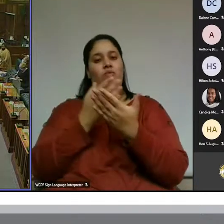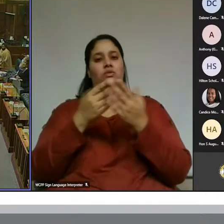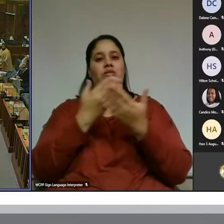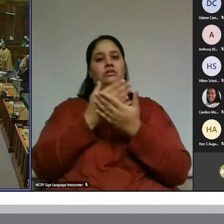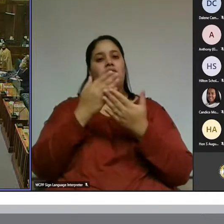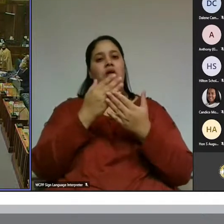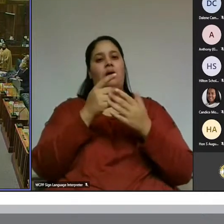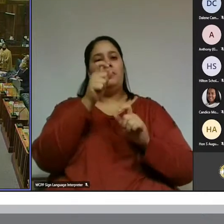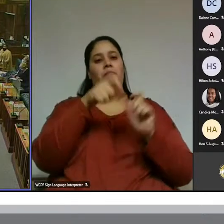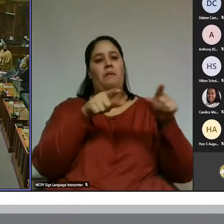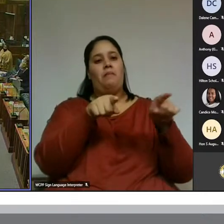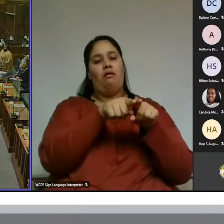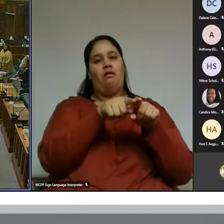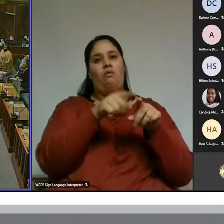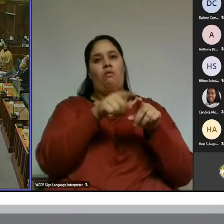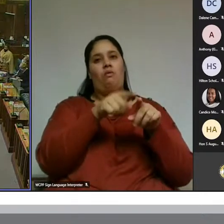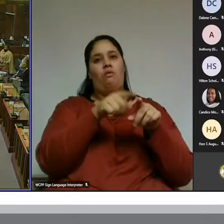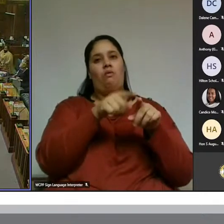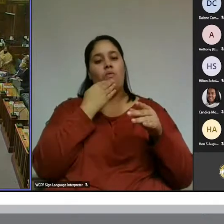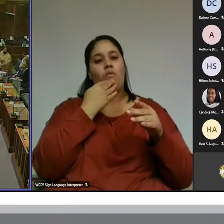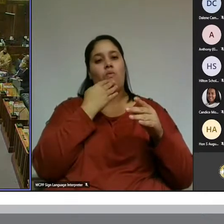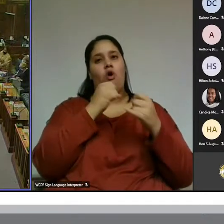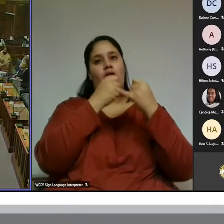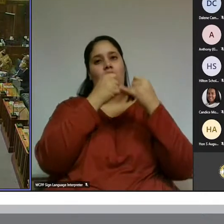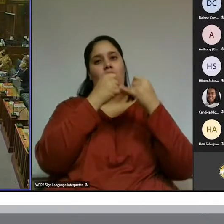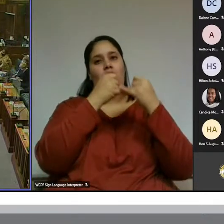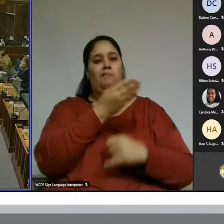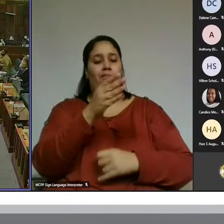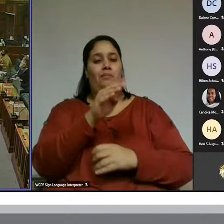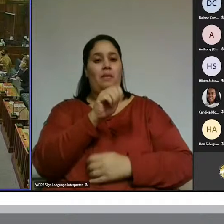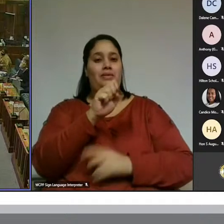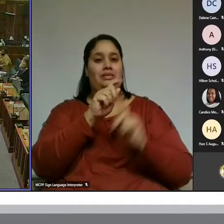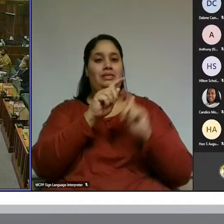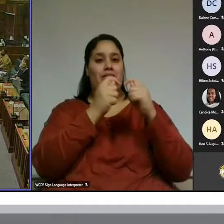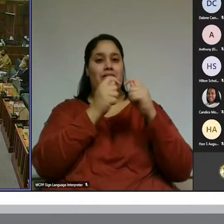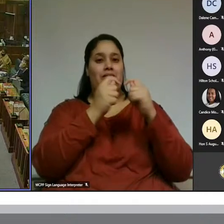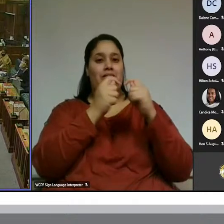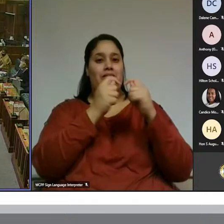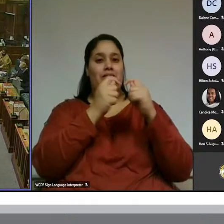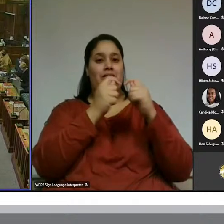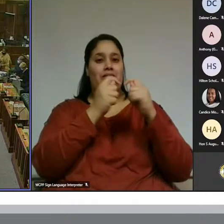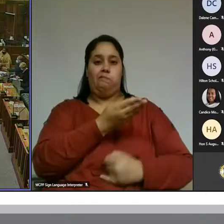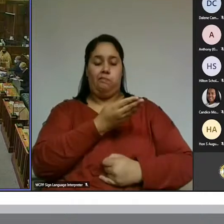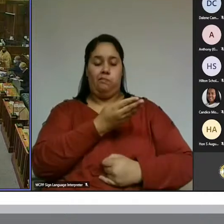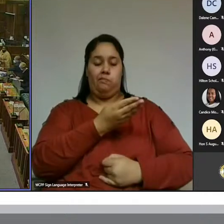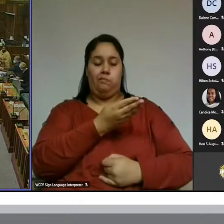other participants are connected by MS Teams online.